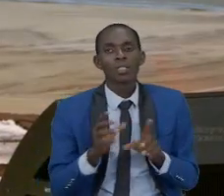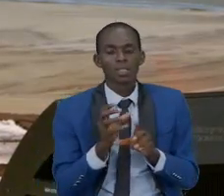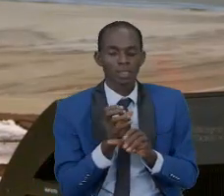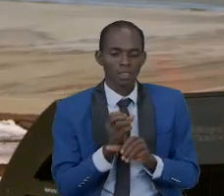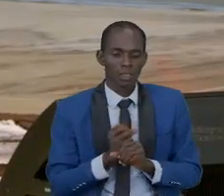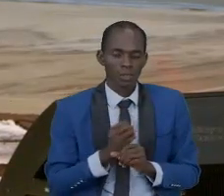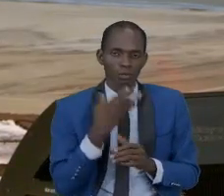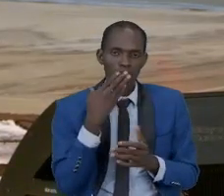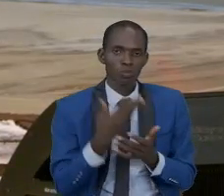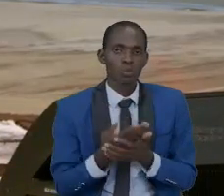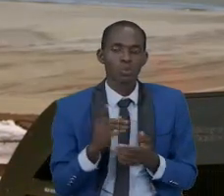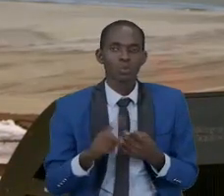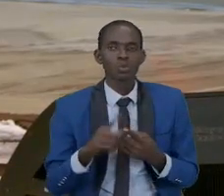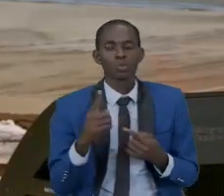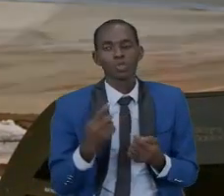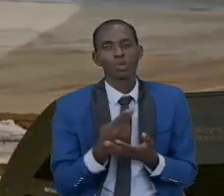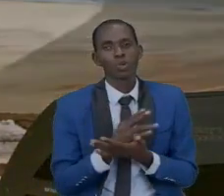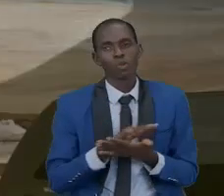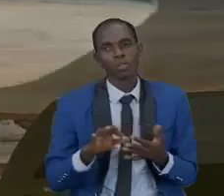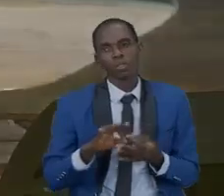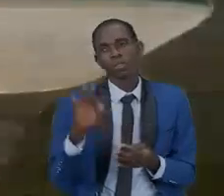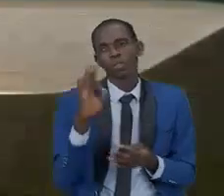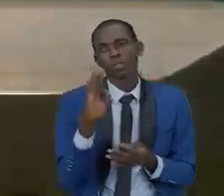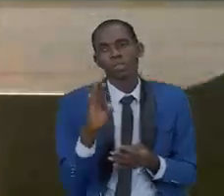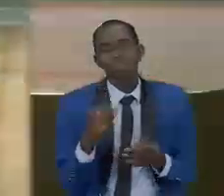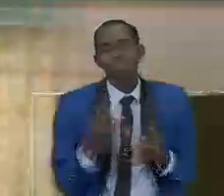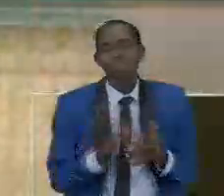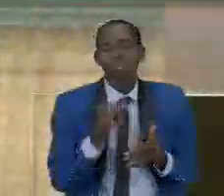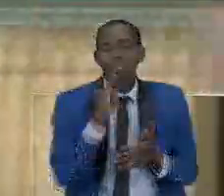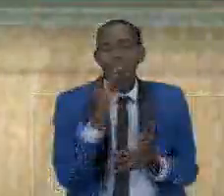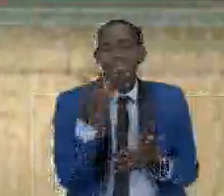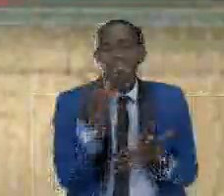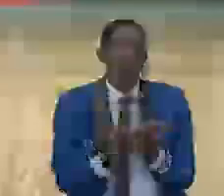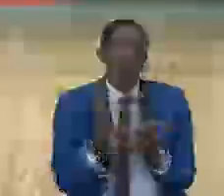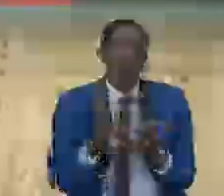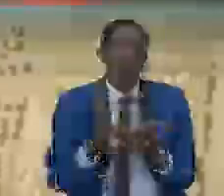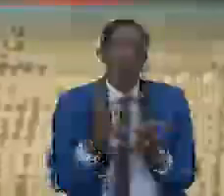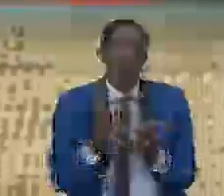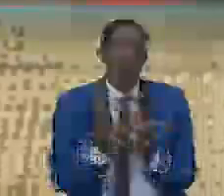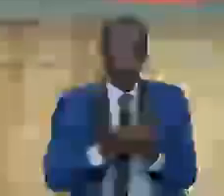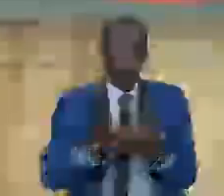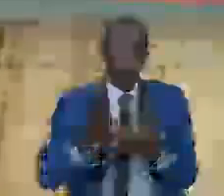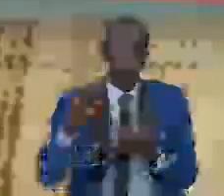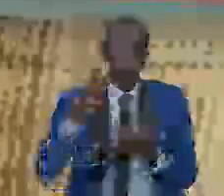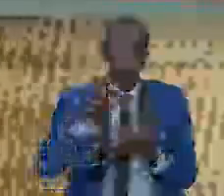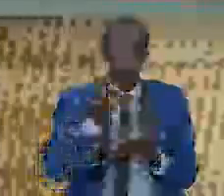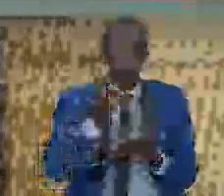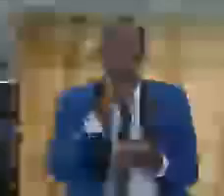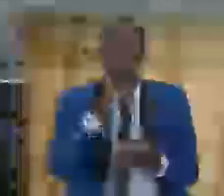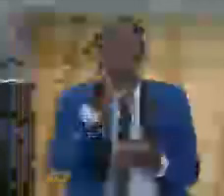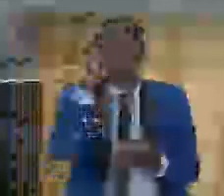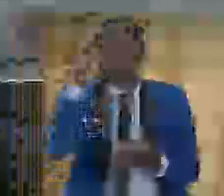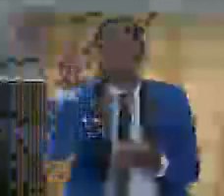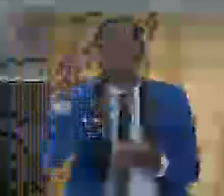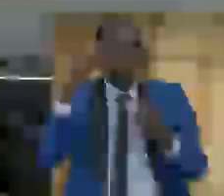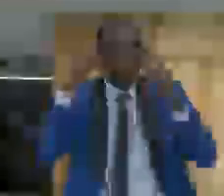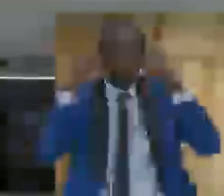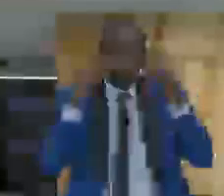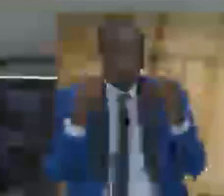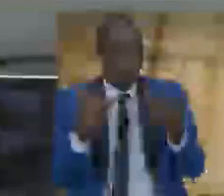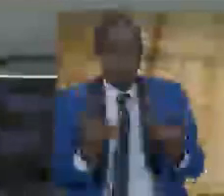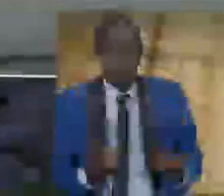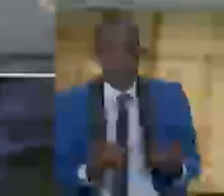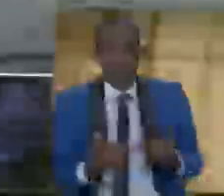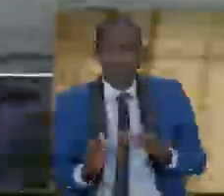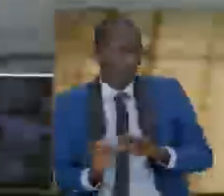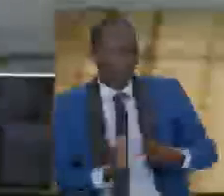Holy Ghost it seemed good to the illegals it's not because of Moses now it's not because of the law